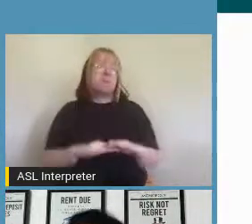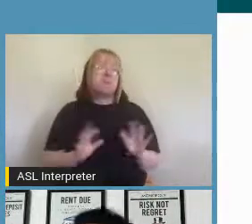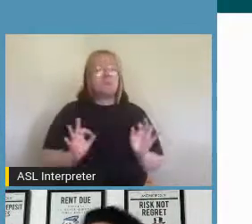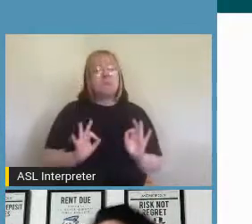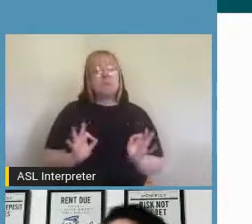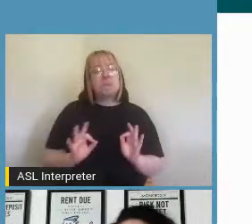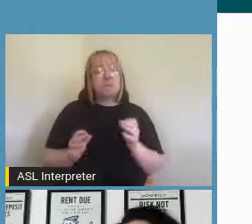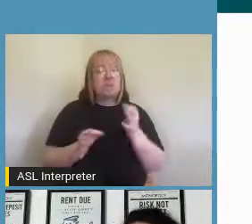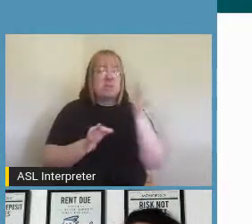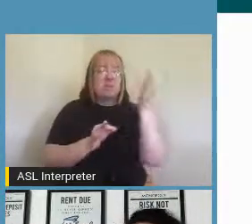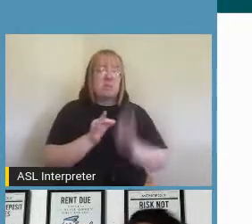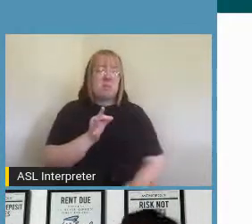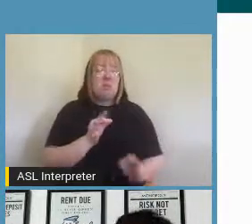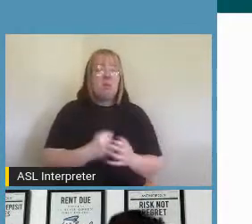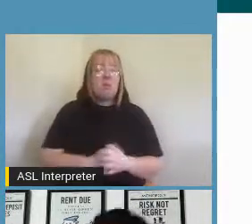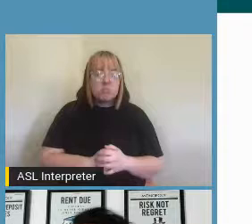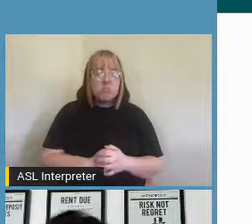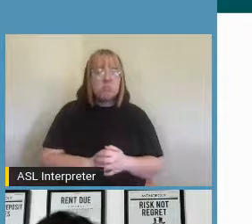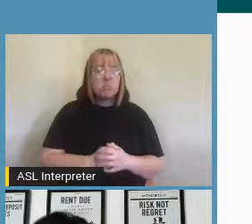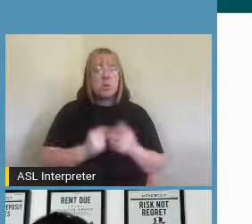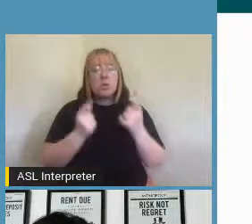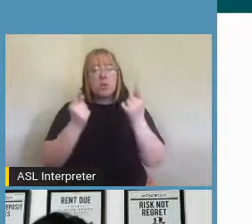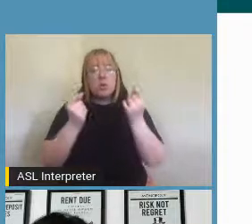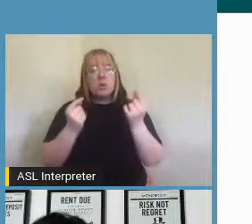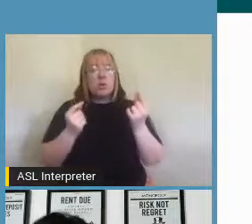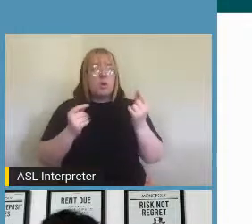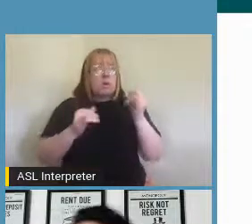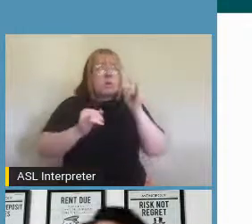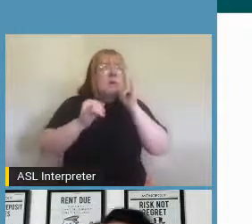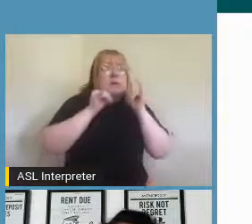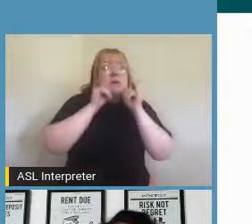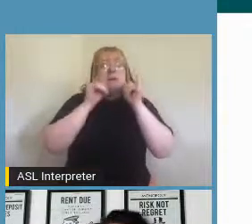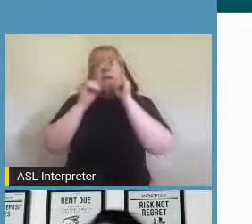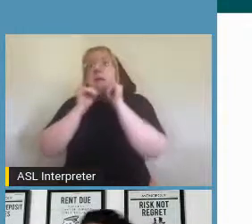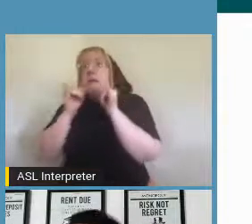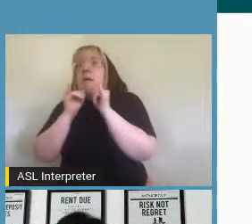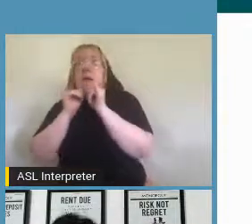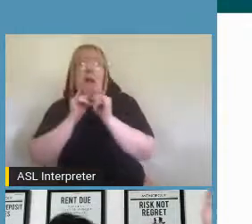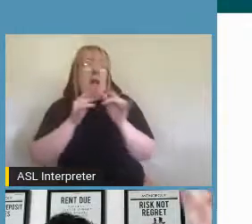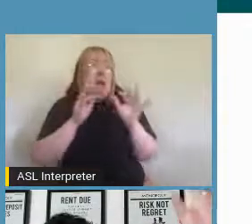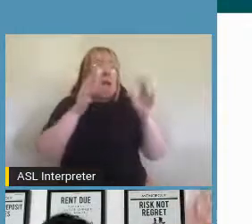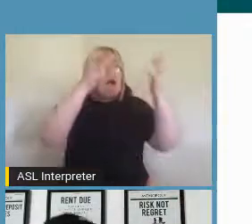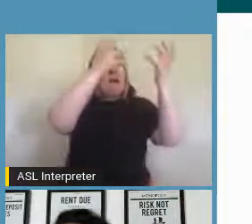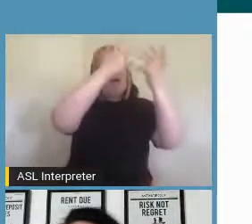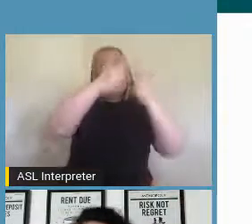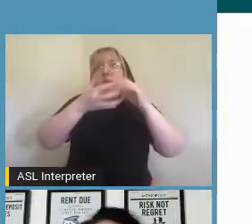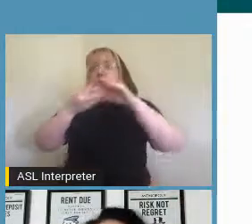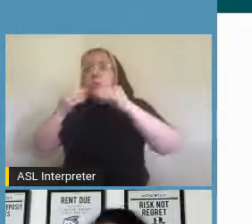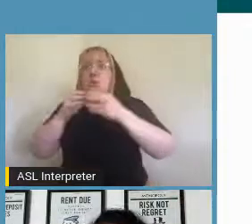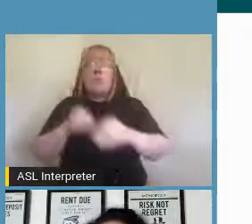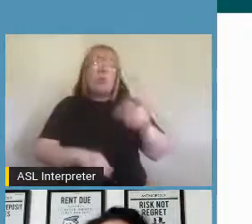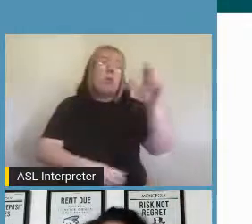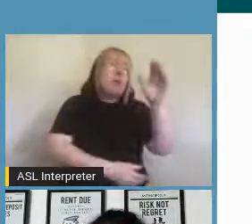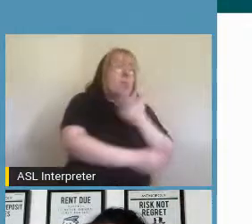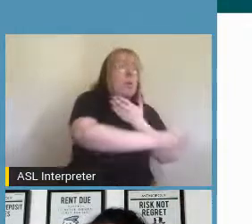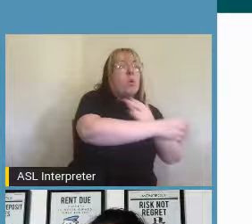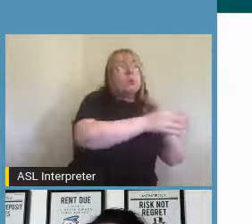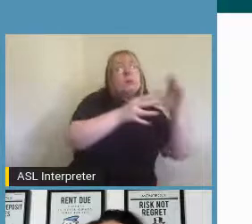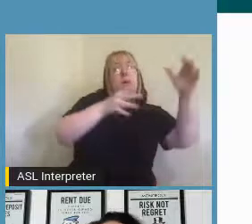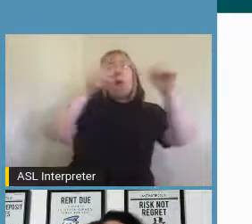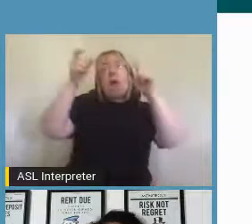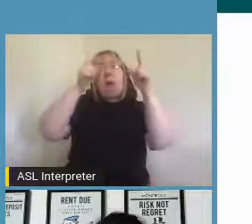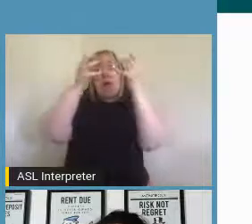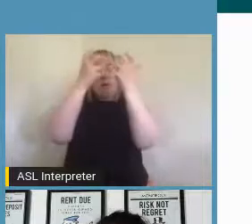key folks and we're on a really hard and fast timeline and we have to grab, X number of type of footage, et cetera, et